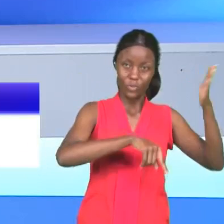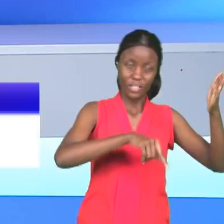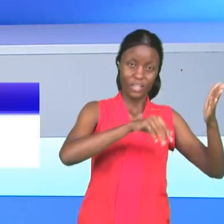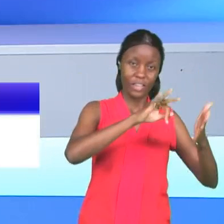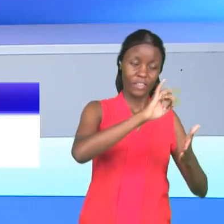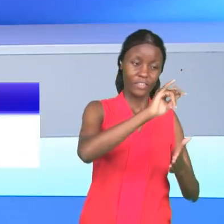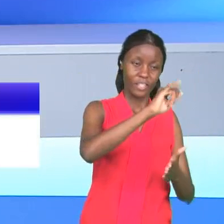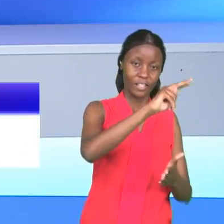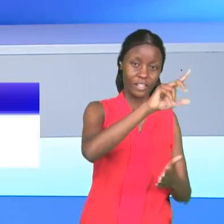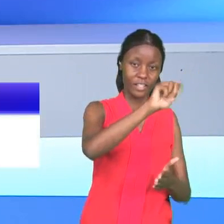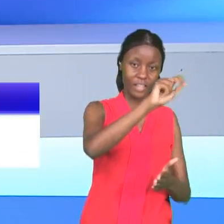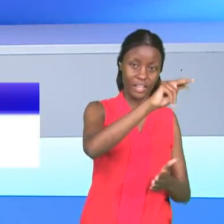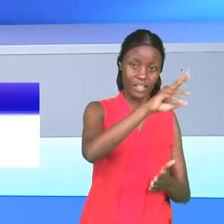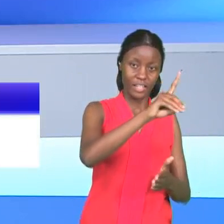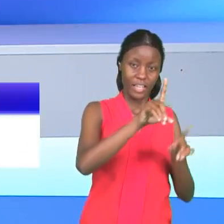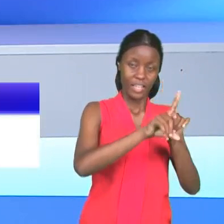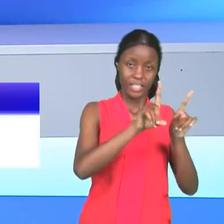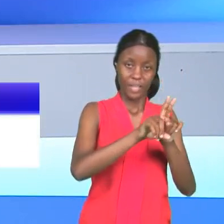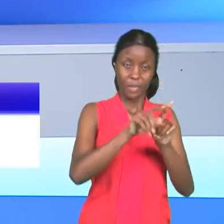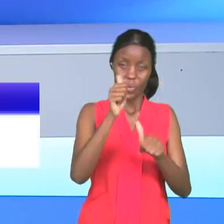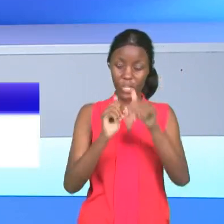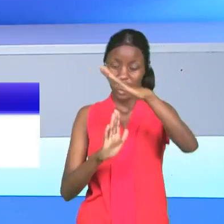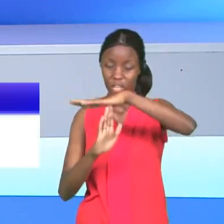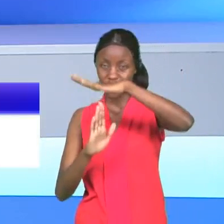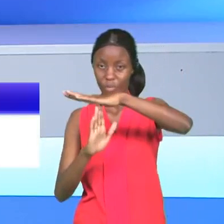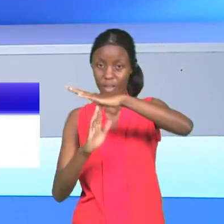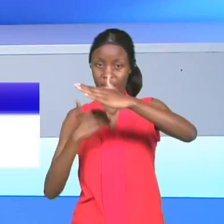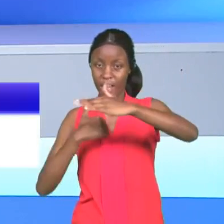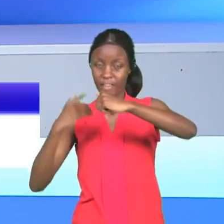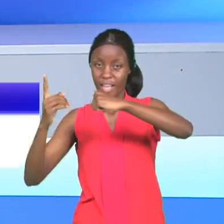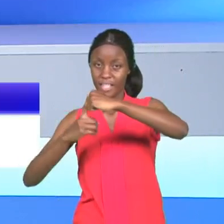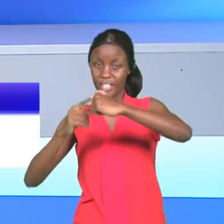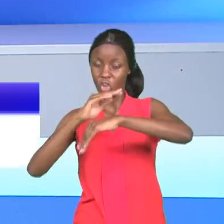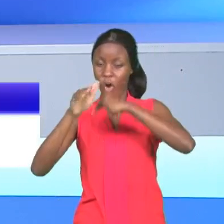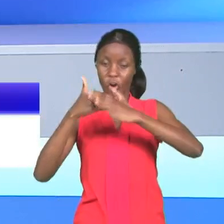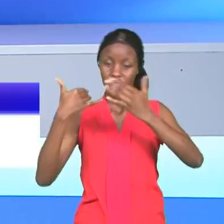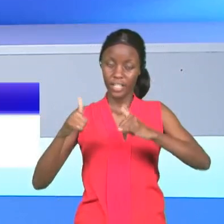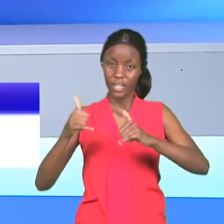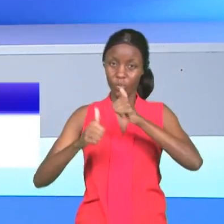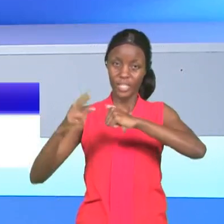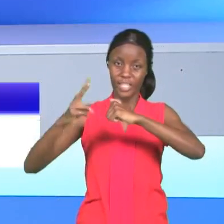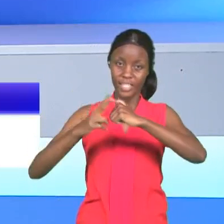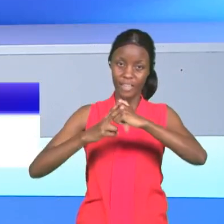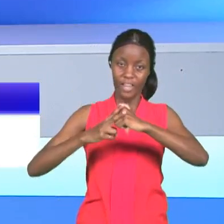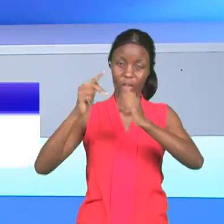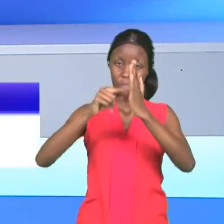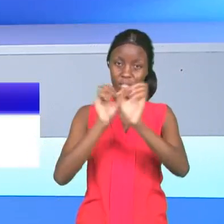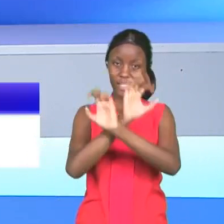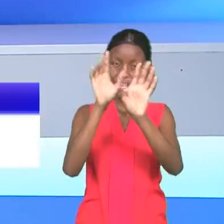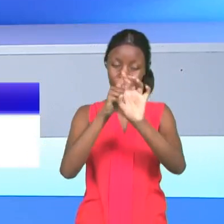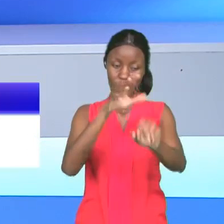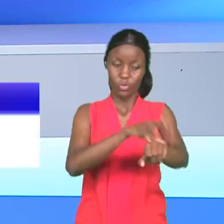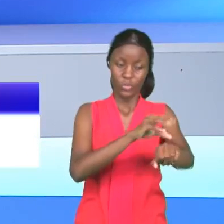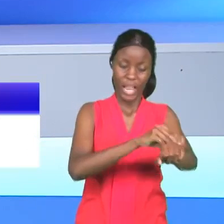F. Roberto Moreno's side are top, having won all 6 of their games under 7 points clear of Sweden in second